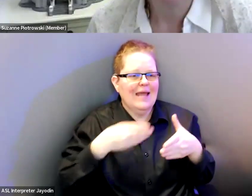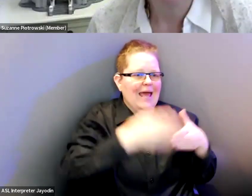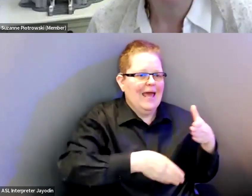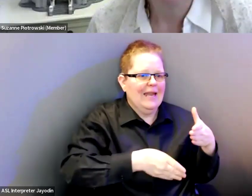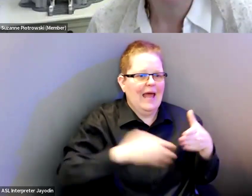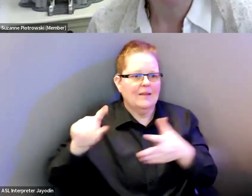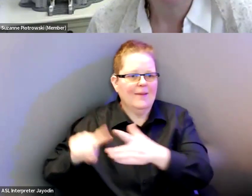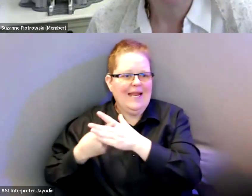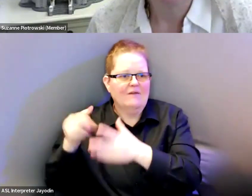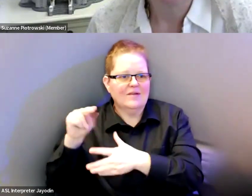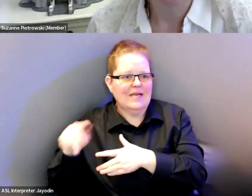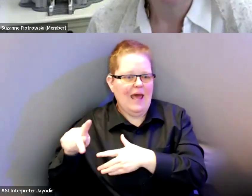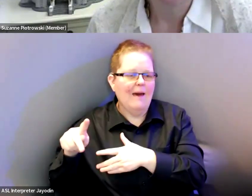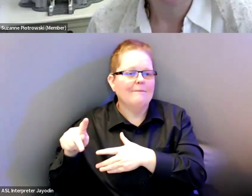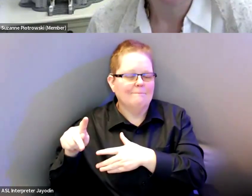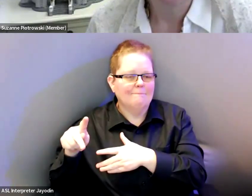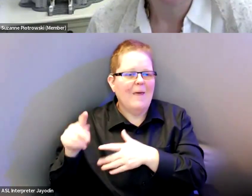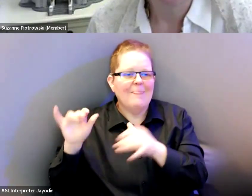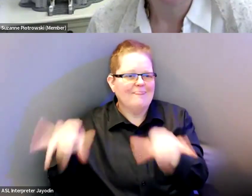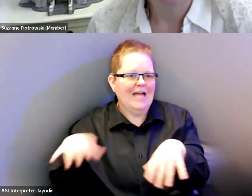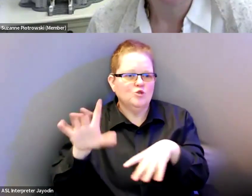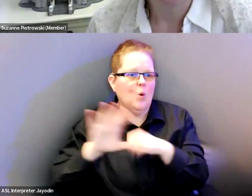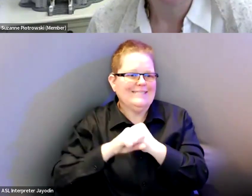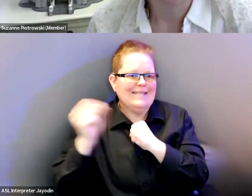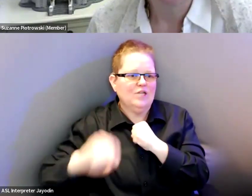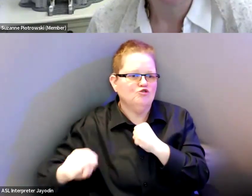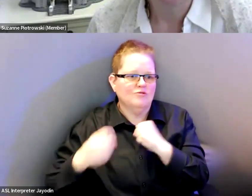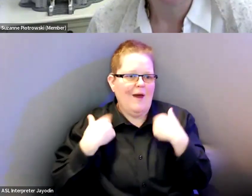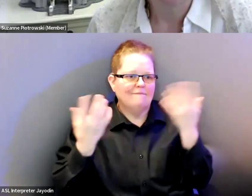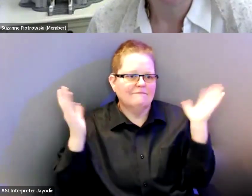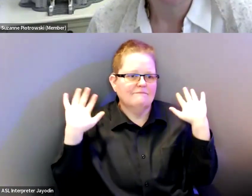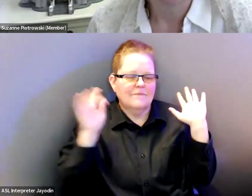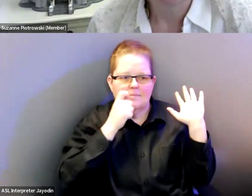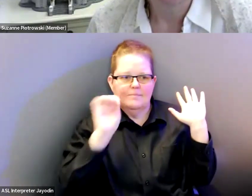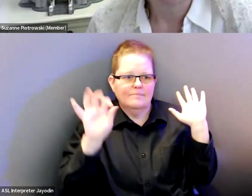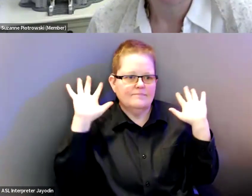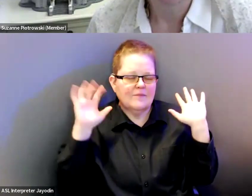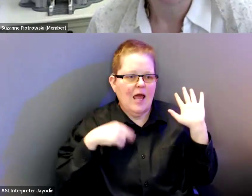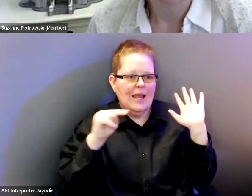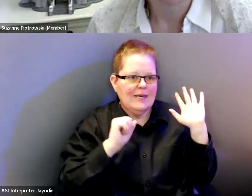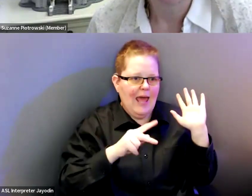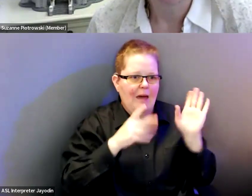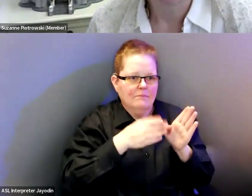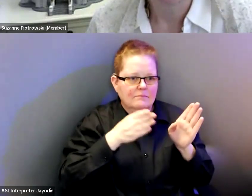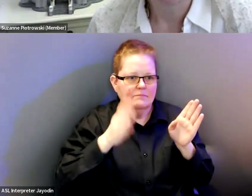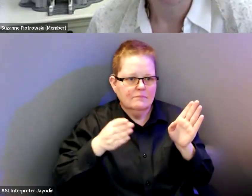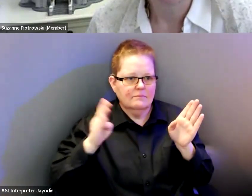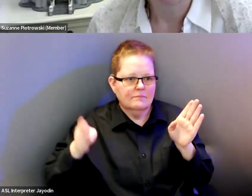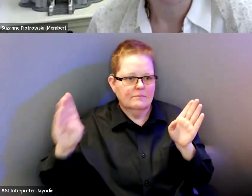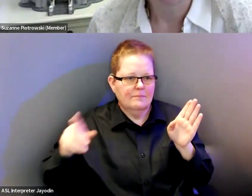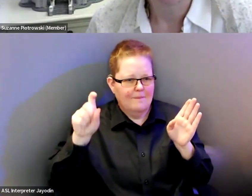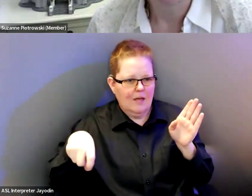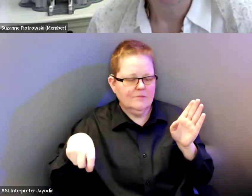app is in fact the extension, that ideally you have all the naps sort of back to back. But